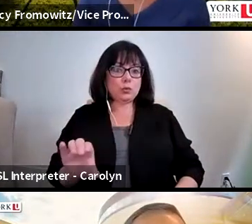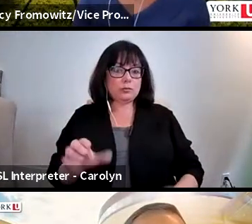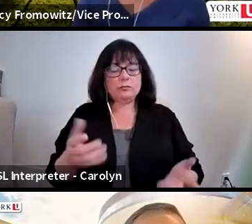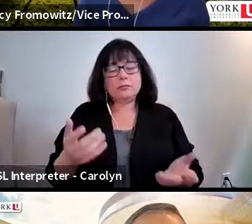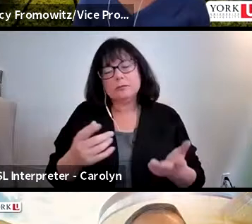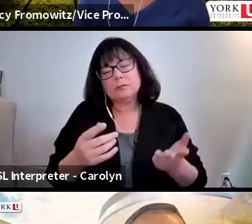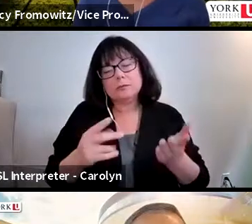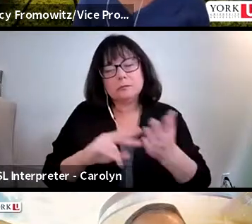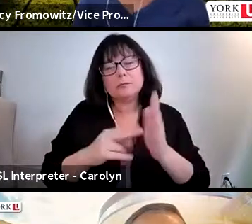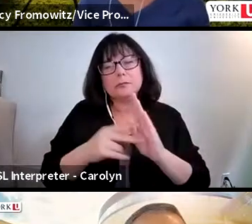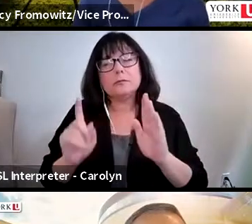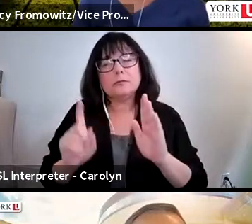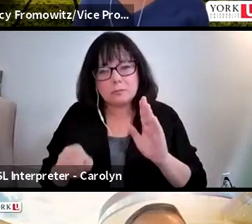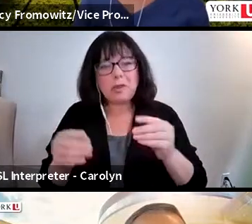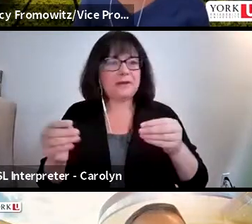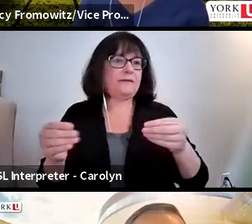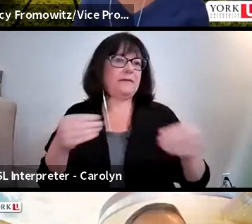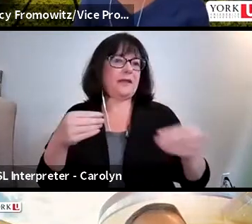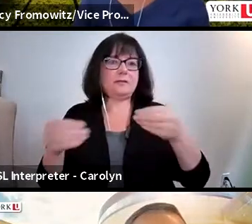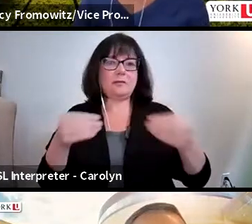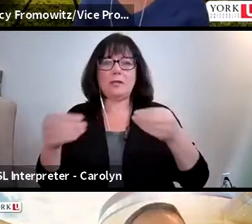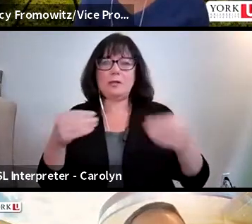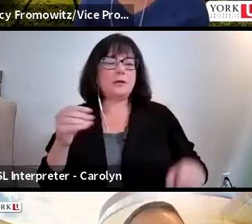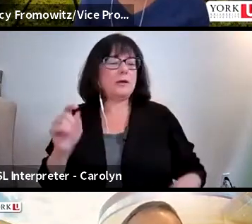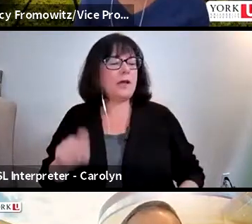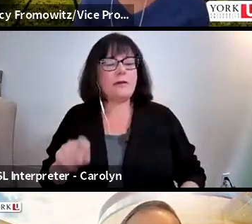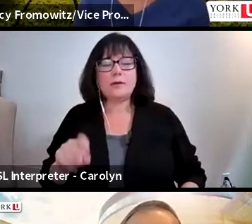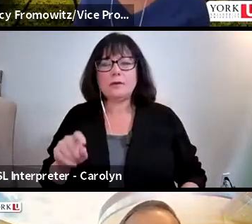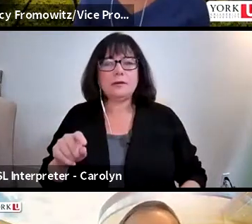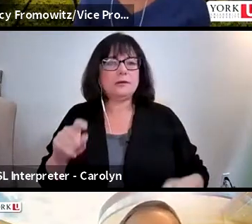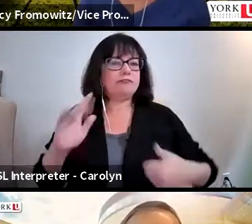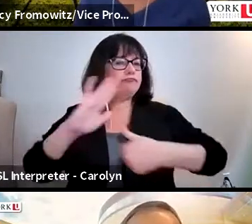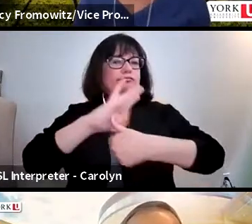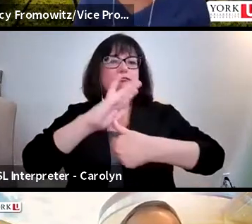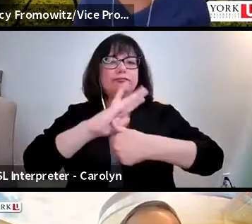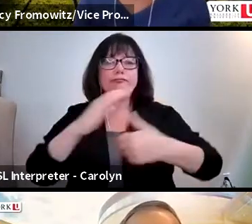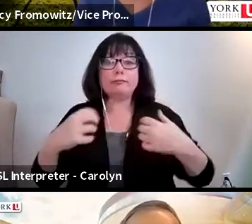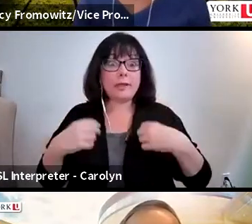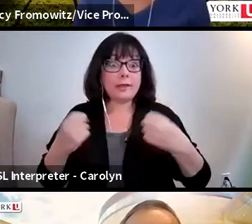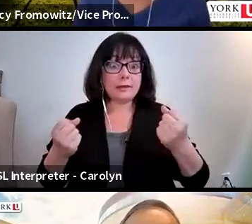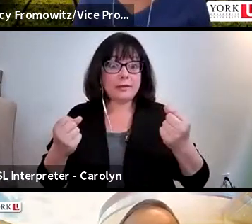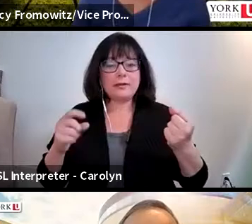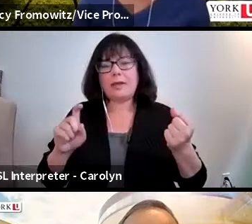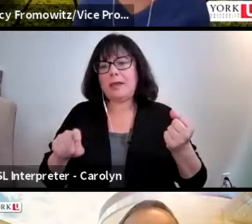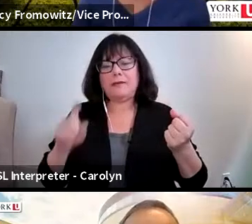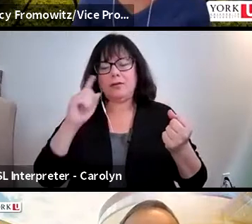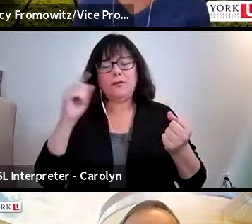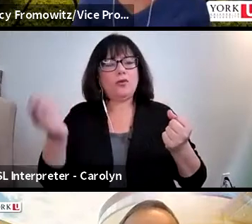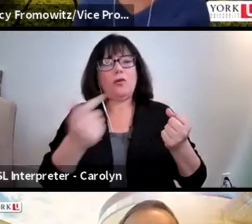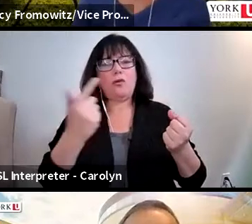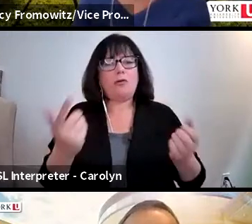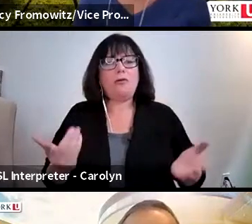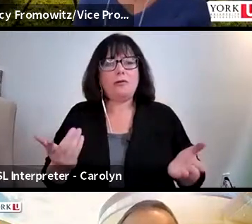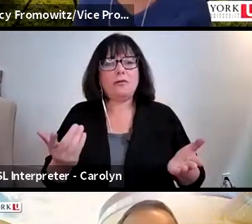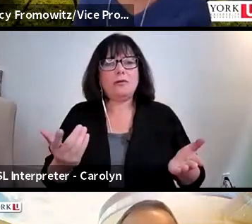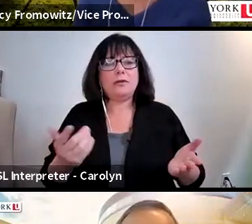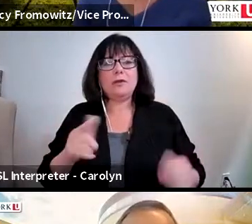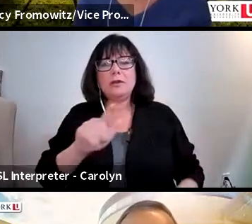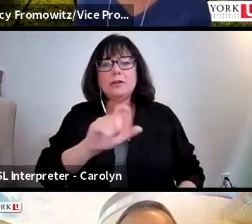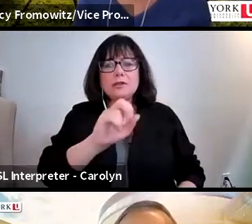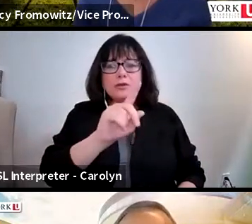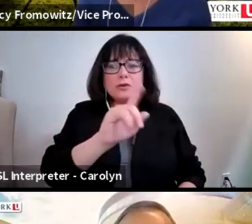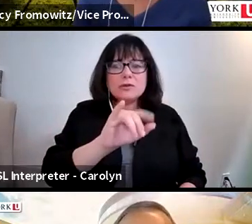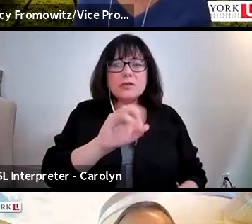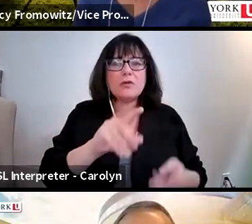putting safety and wellness first. Lisa, do you want to add anything, or Lucy, about how things are being organized? It